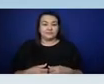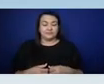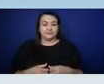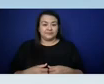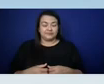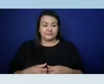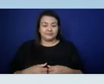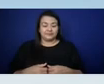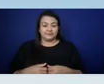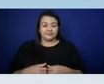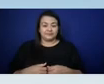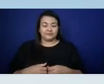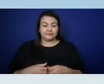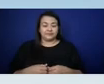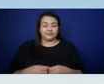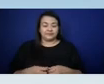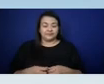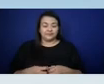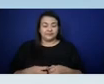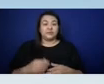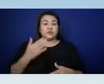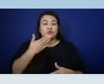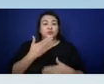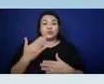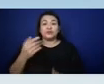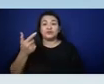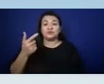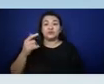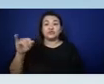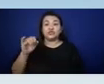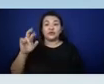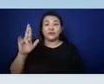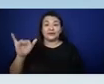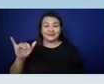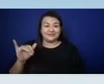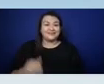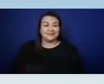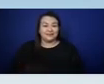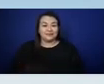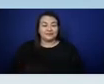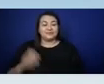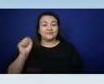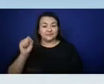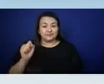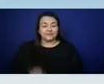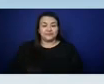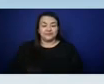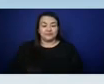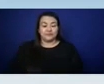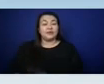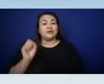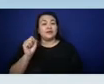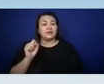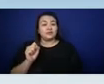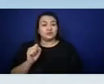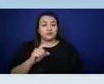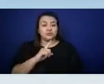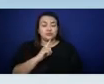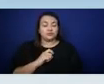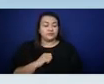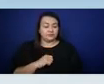All right, next we've got Jerry joining us from zip code 79904. Jerry, welcome to the call. You're live with